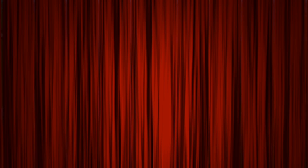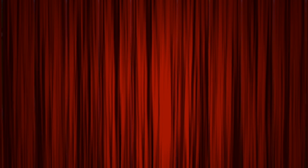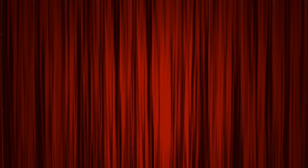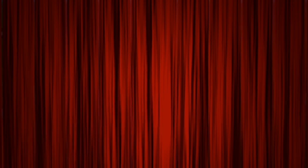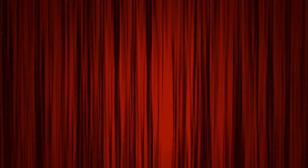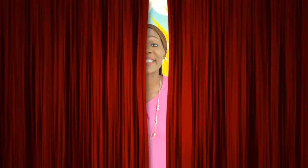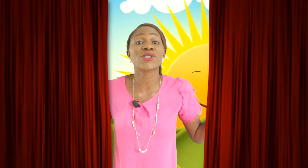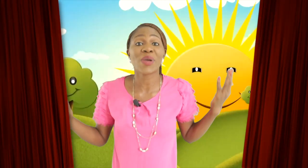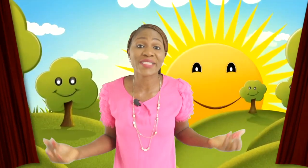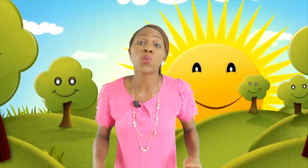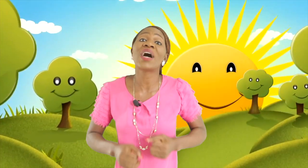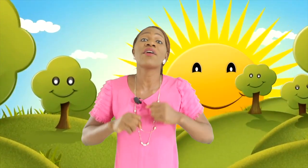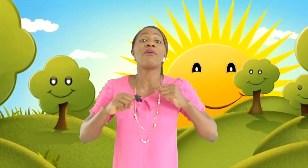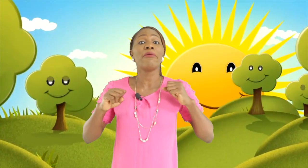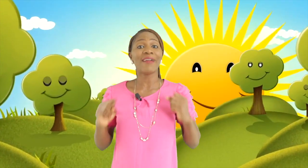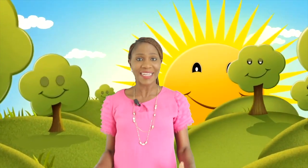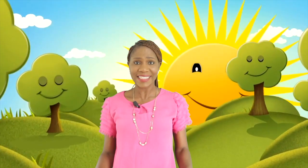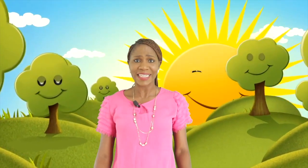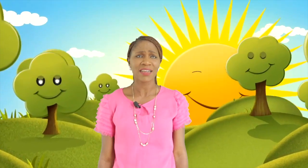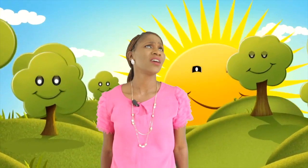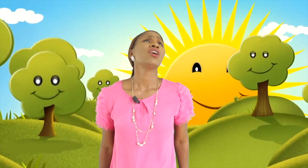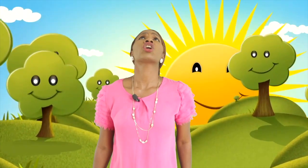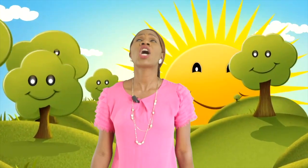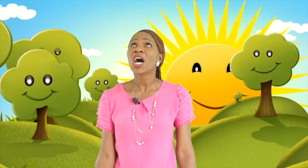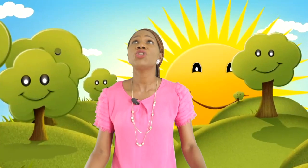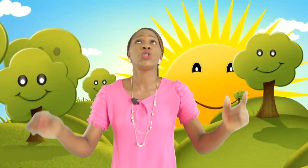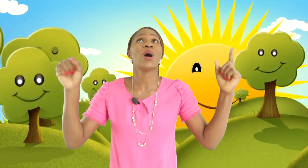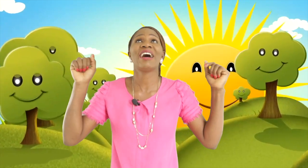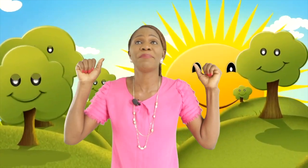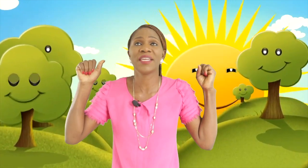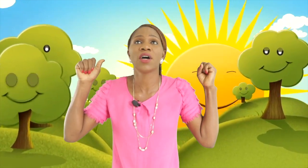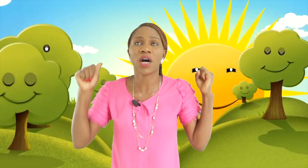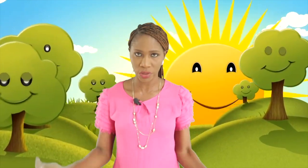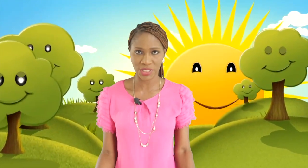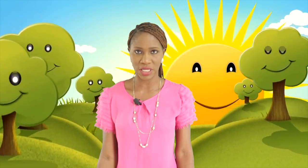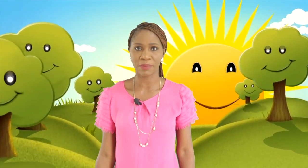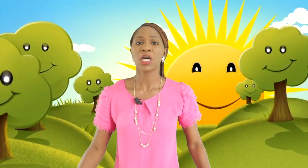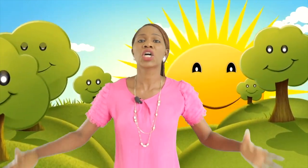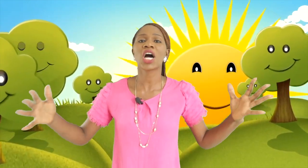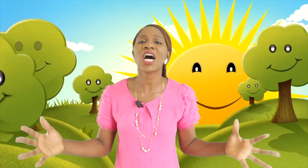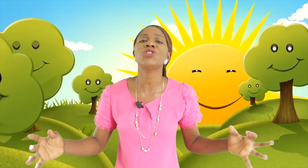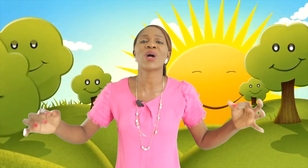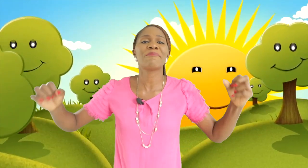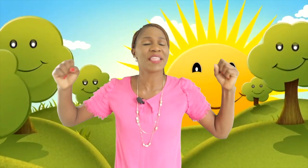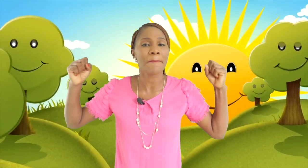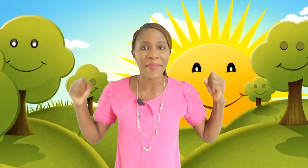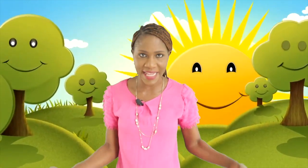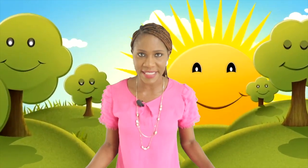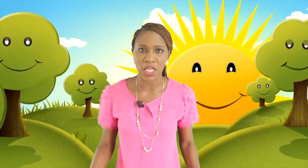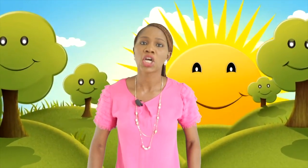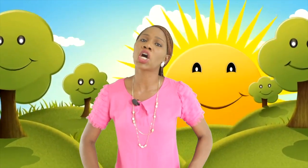Wow, it's 2021 already. God, you have been awesome. God, you have